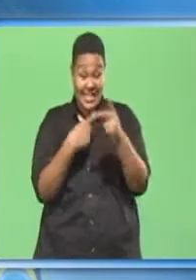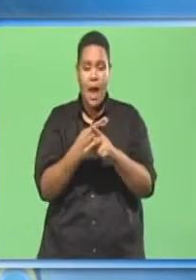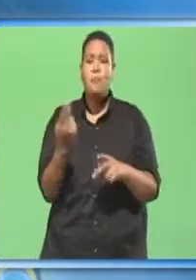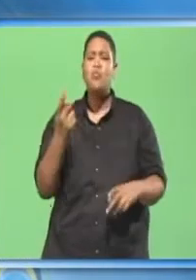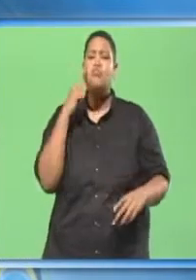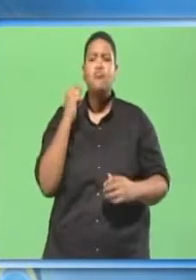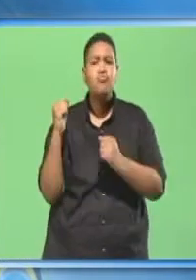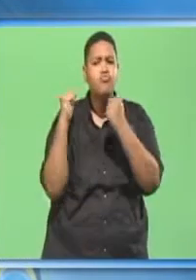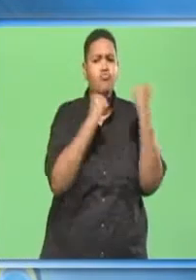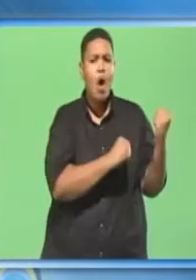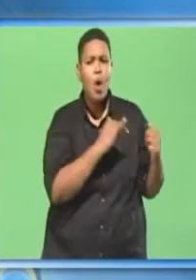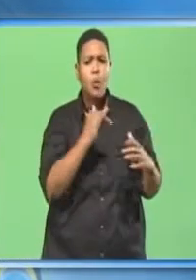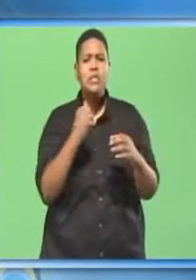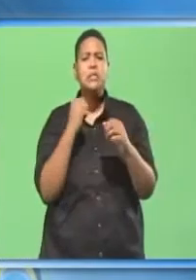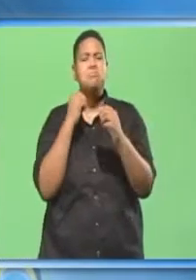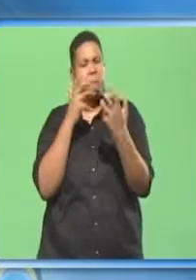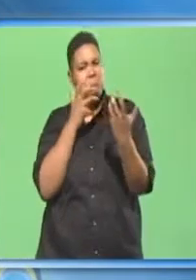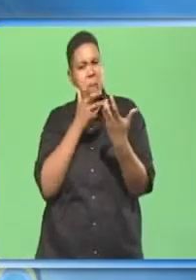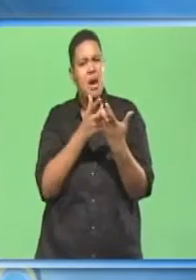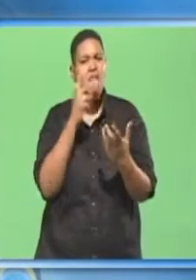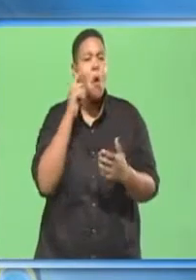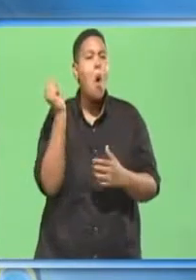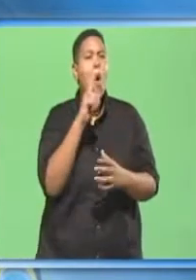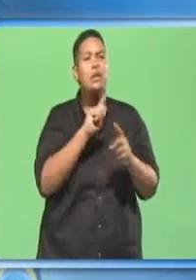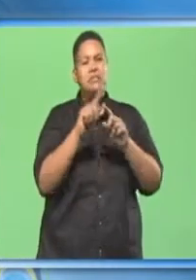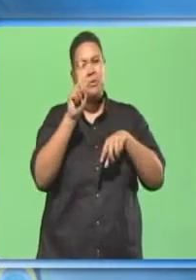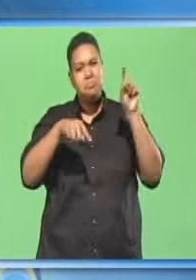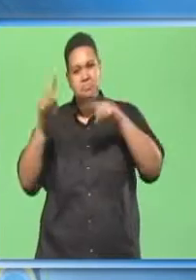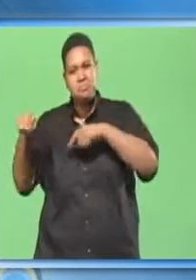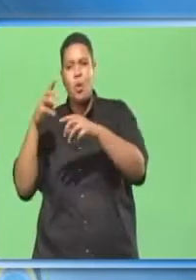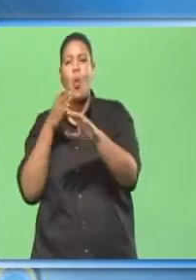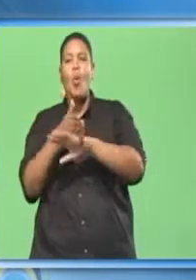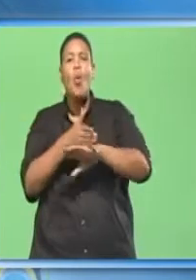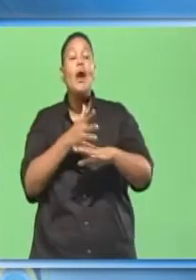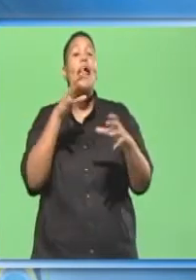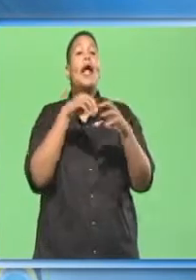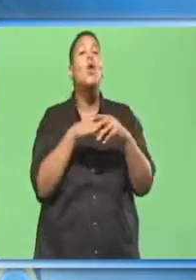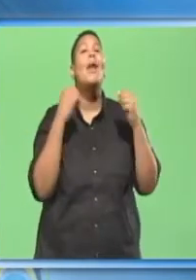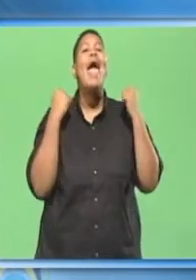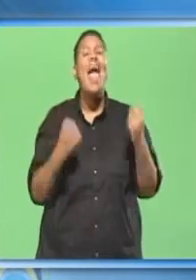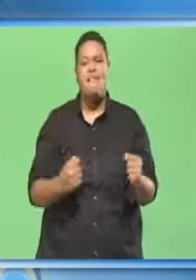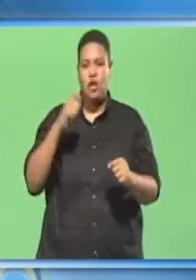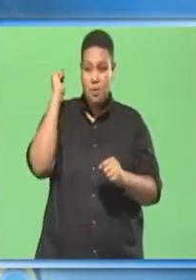very strong, which makes it suited for all different types of wood, including heavy chopping.